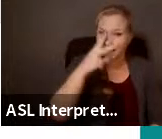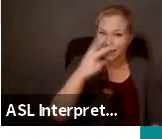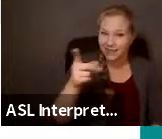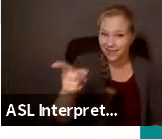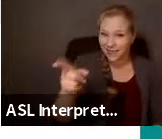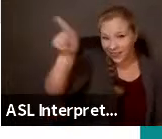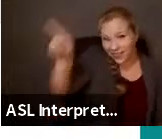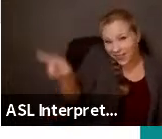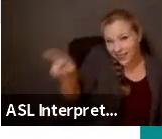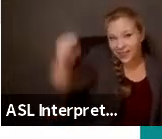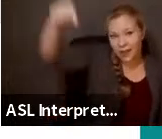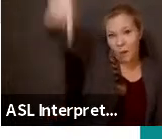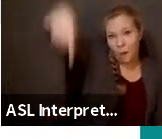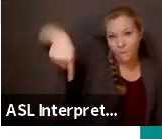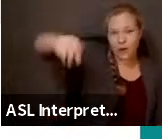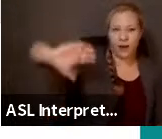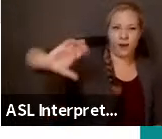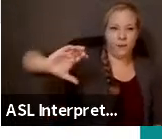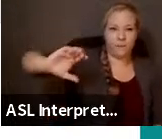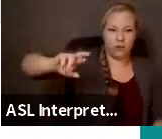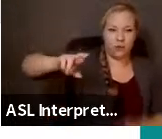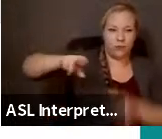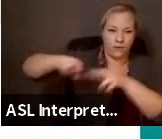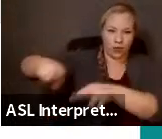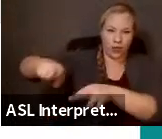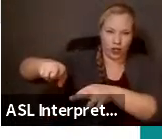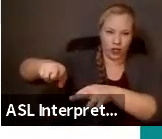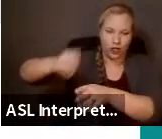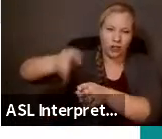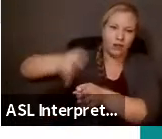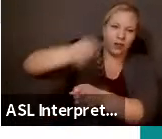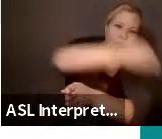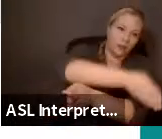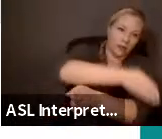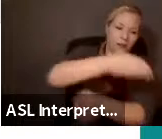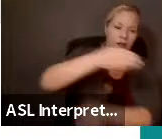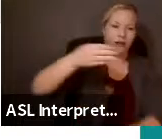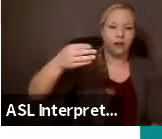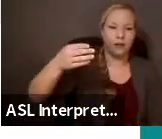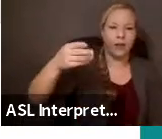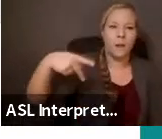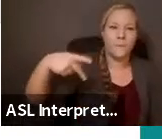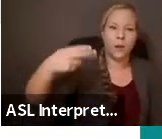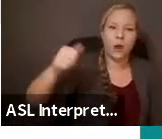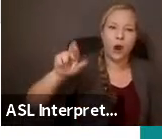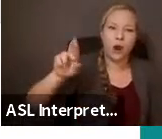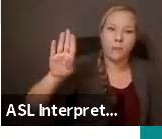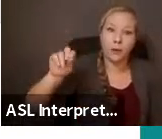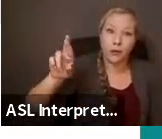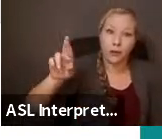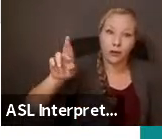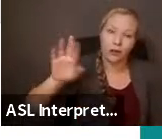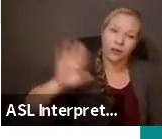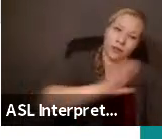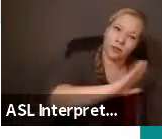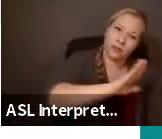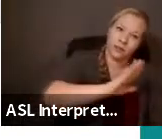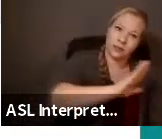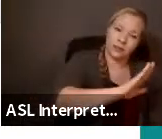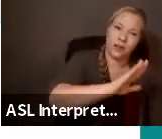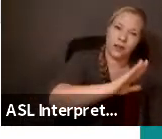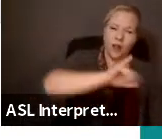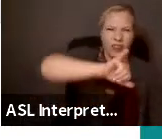the one over the Columbia. There's also a bridge over the North Portland Harbor. So the option is really around where